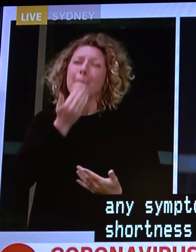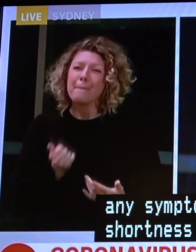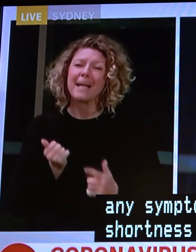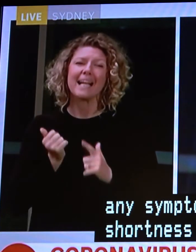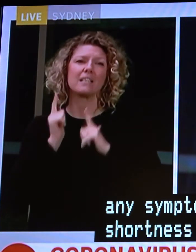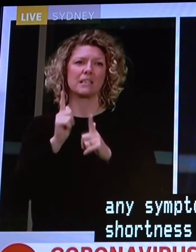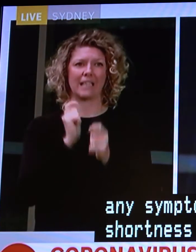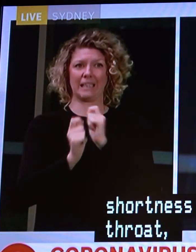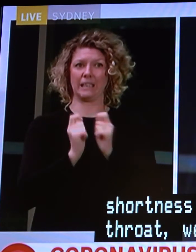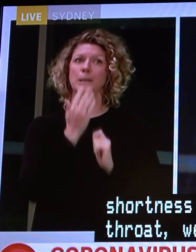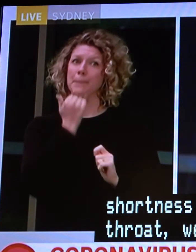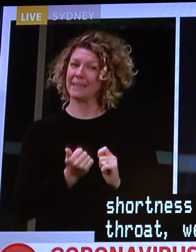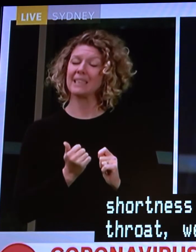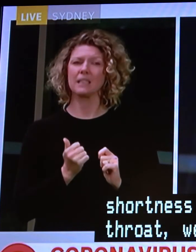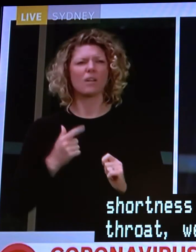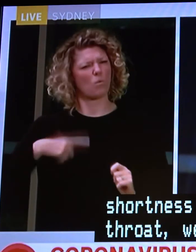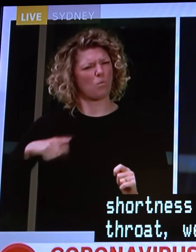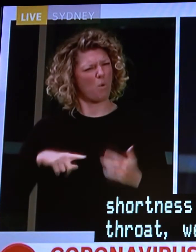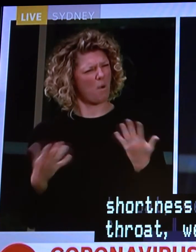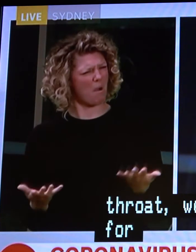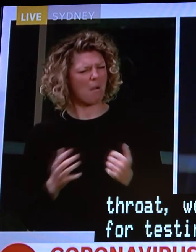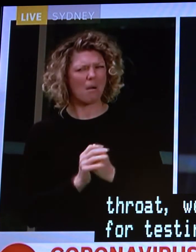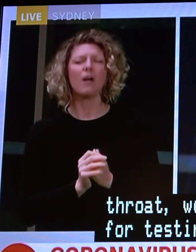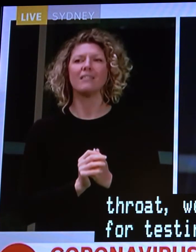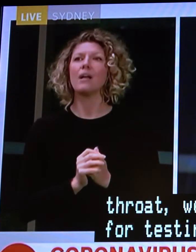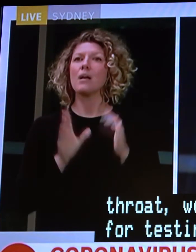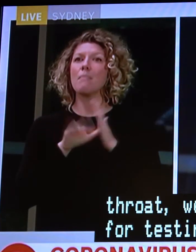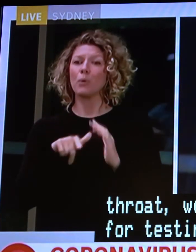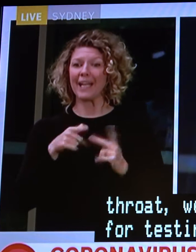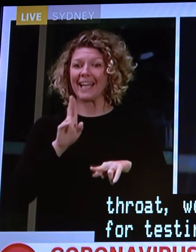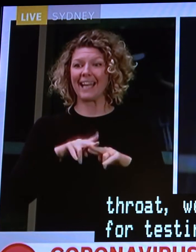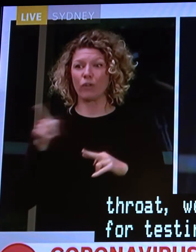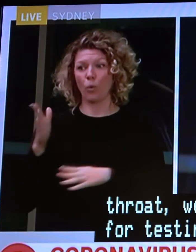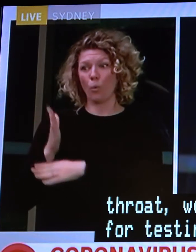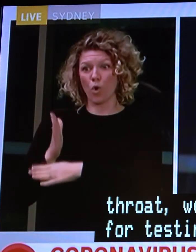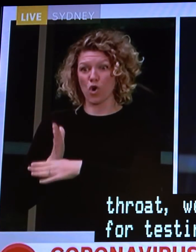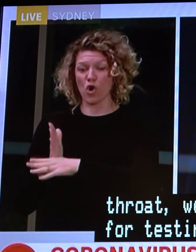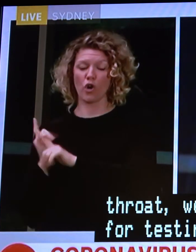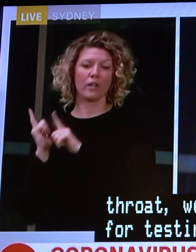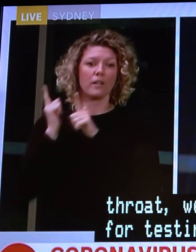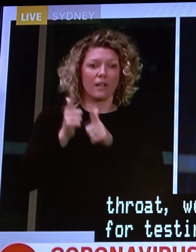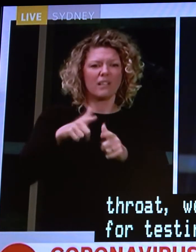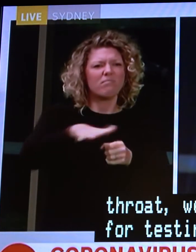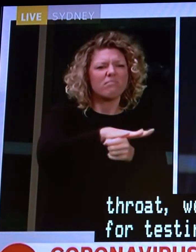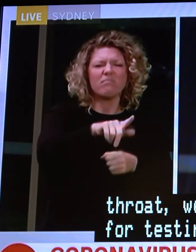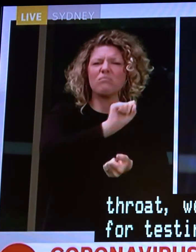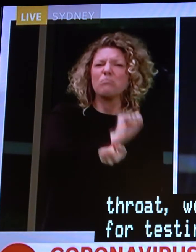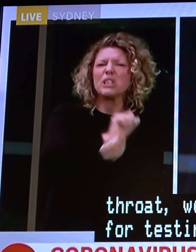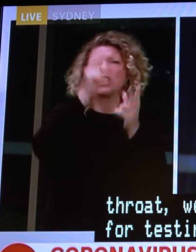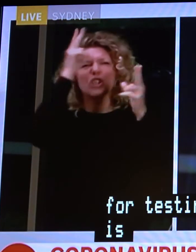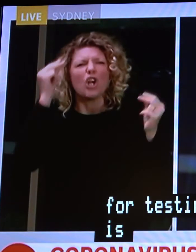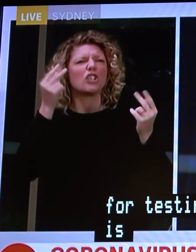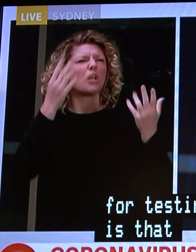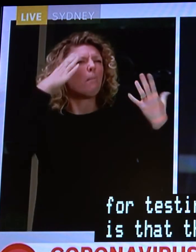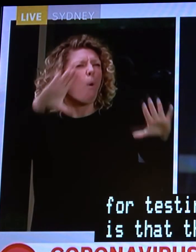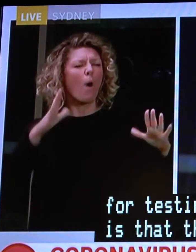for testing. And the rationale for that is that the implications of you introducing COVID into those institutional settings can